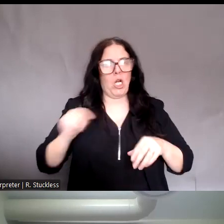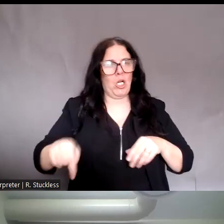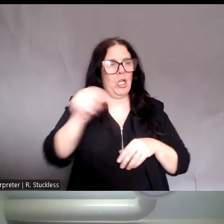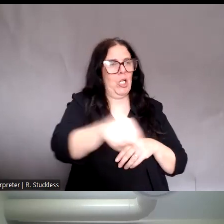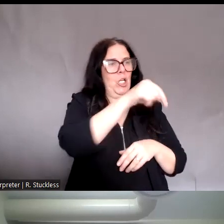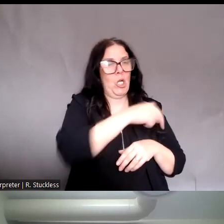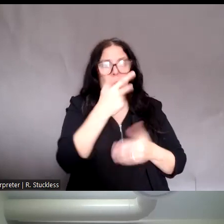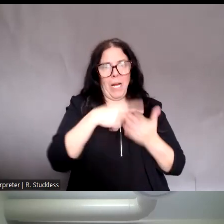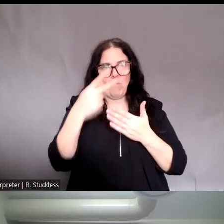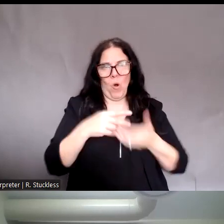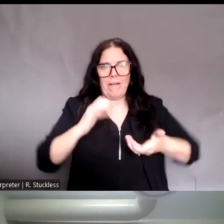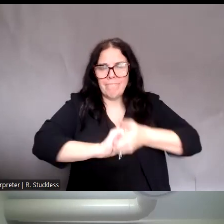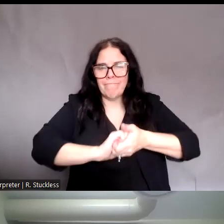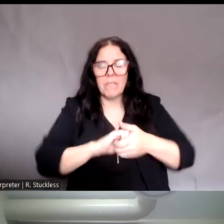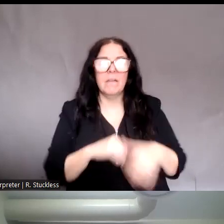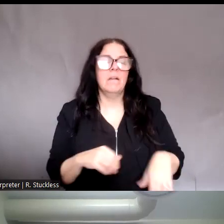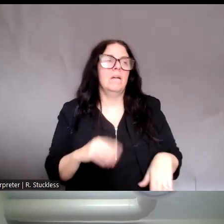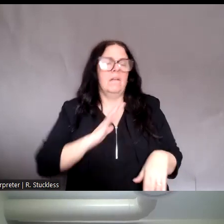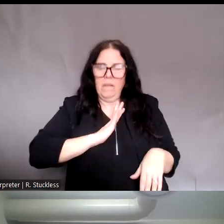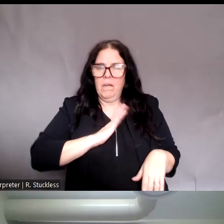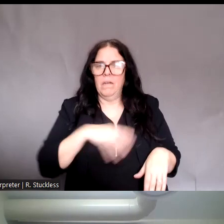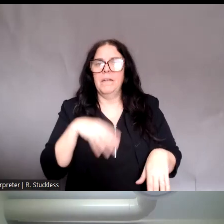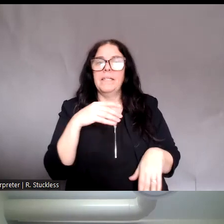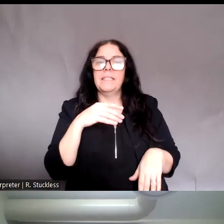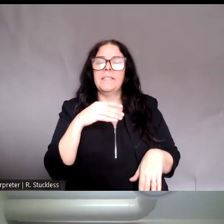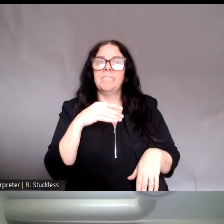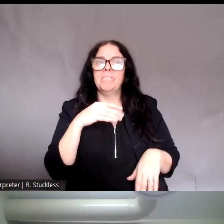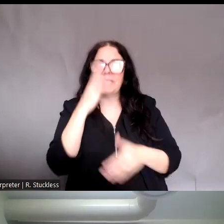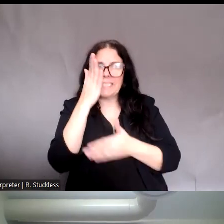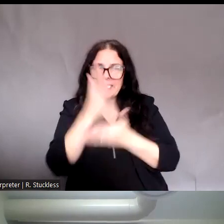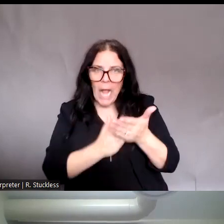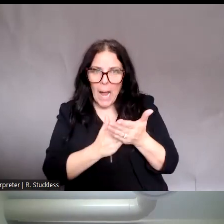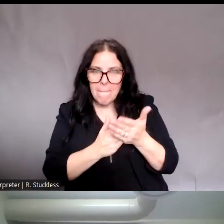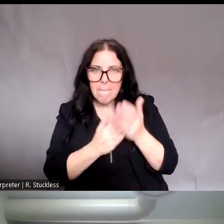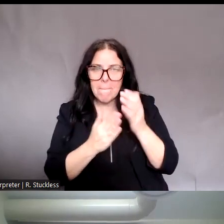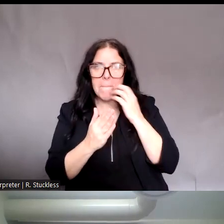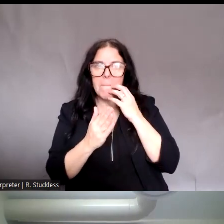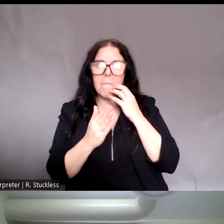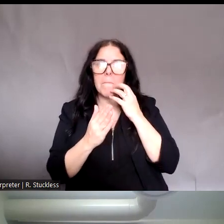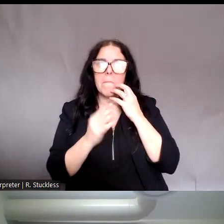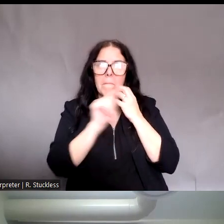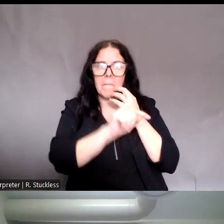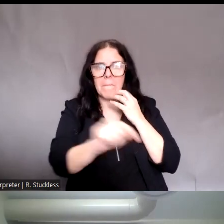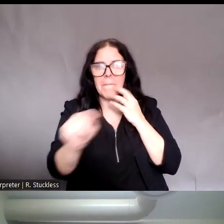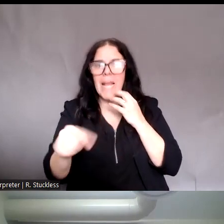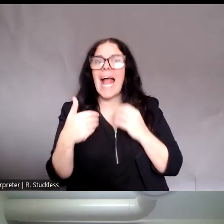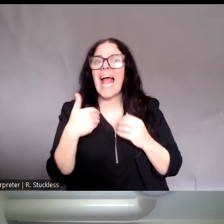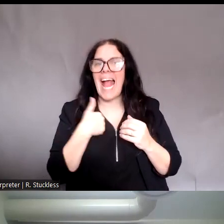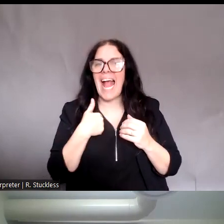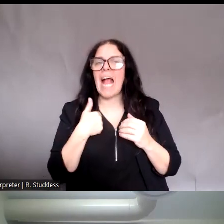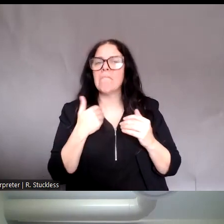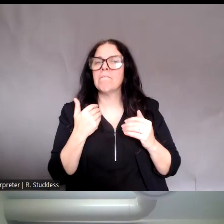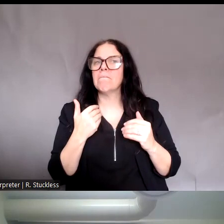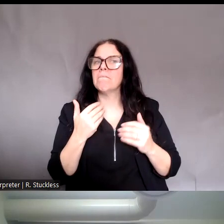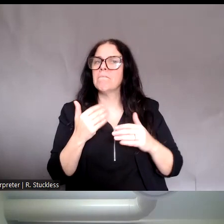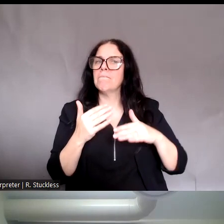And there were some folks who had more exceptional English skills that we were able to register, as